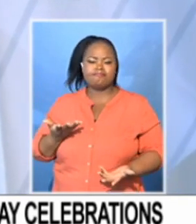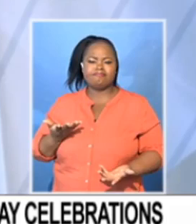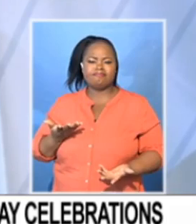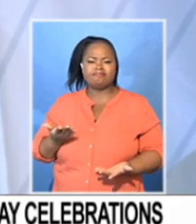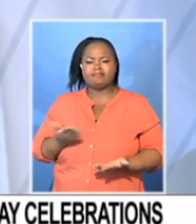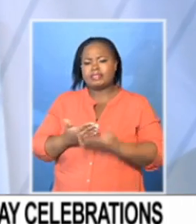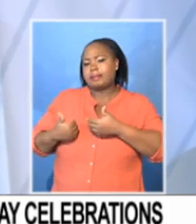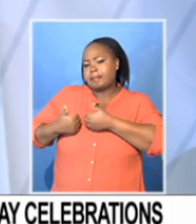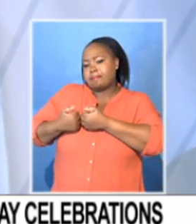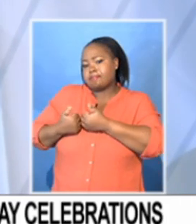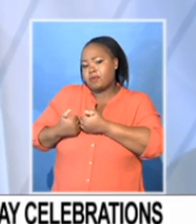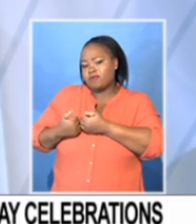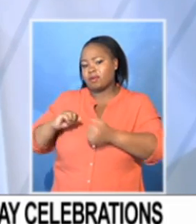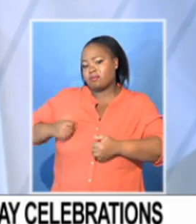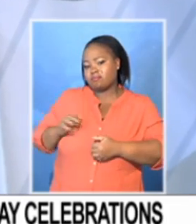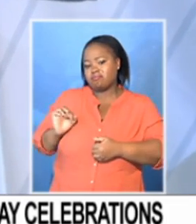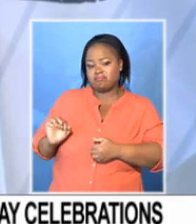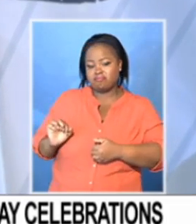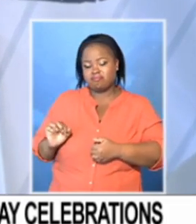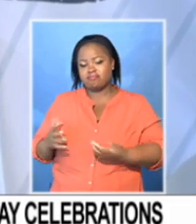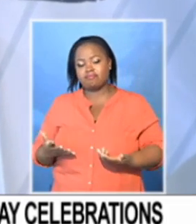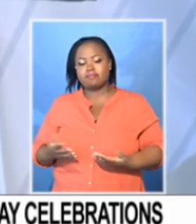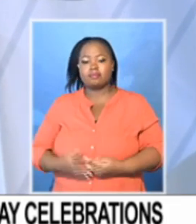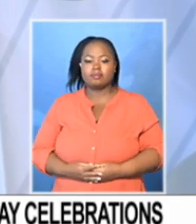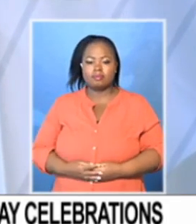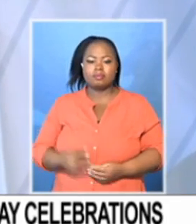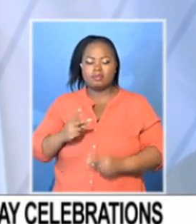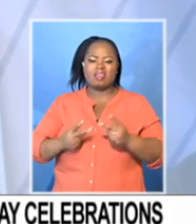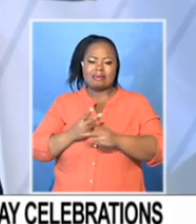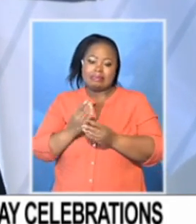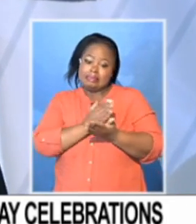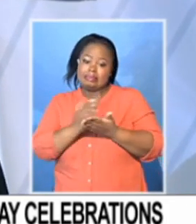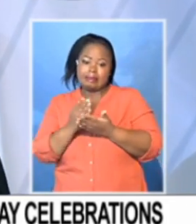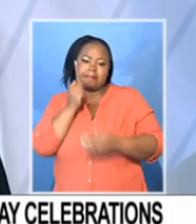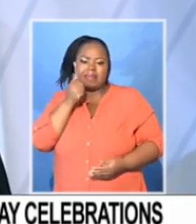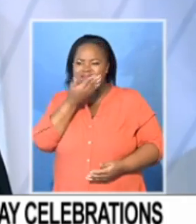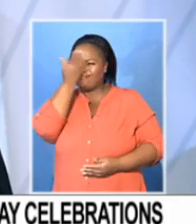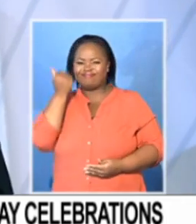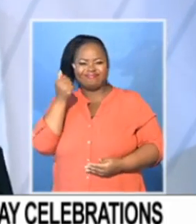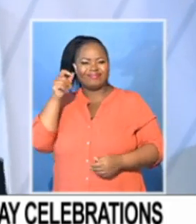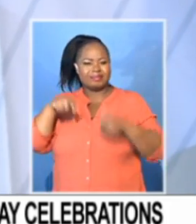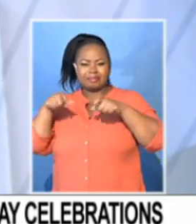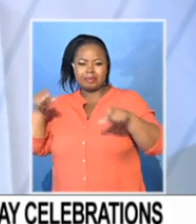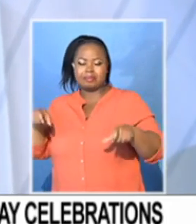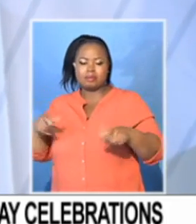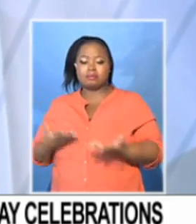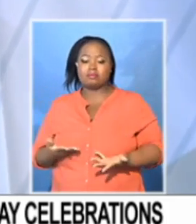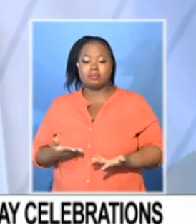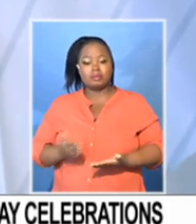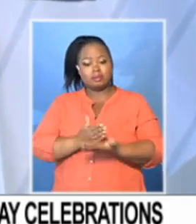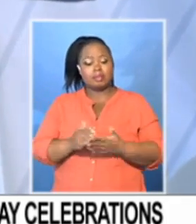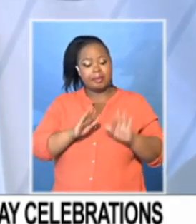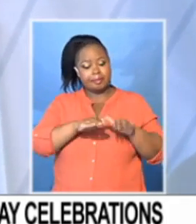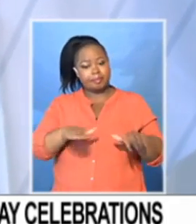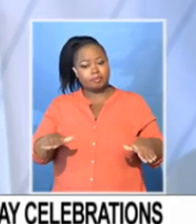intimate partners and also total strangers. Several children